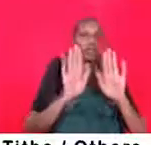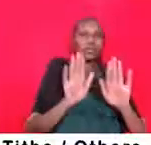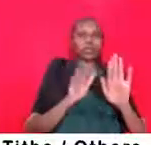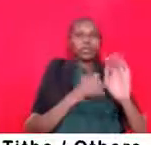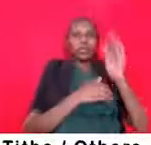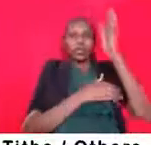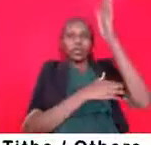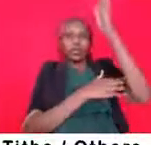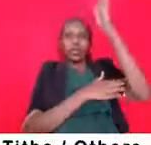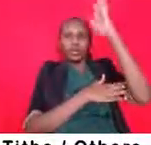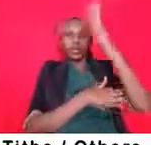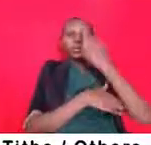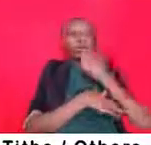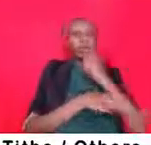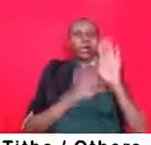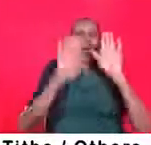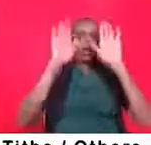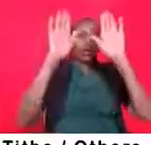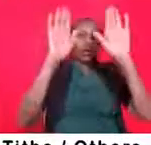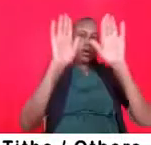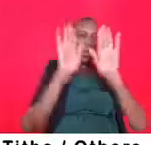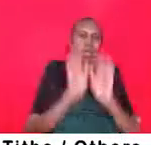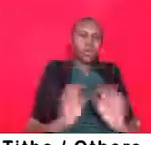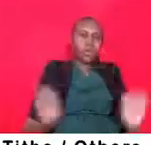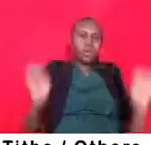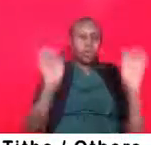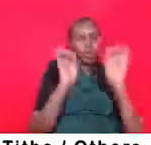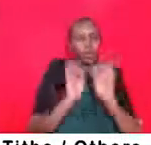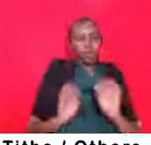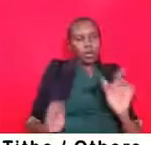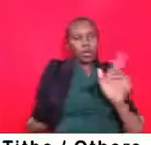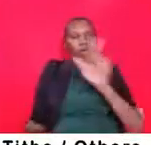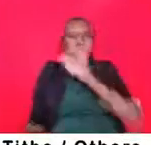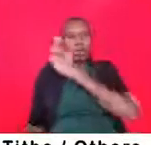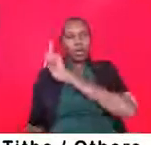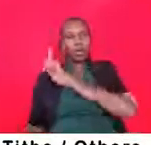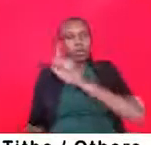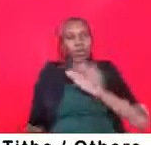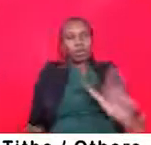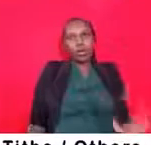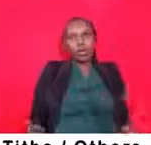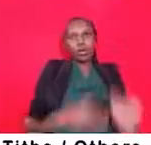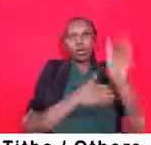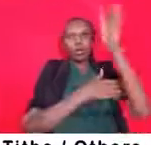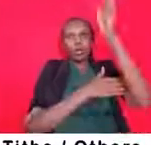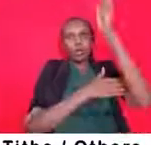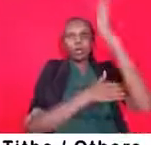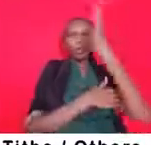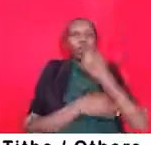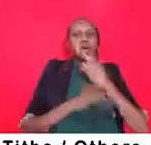wonderful. Jesus, you are worthy of you.